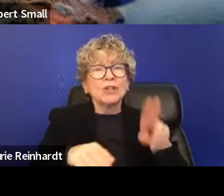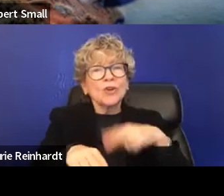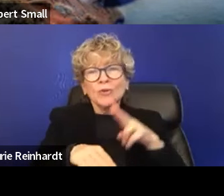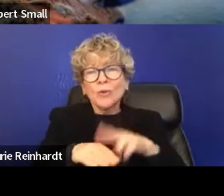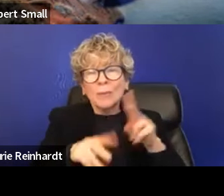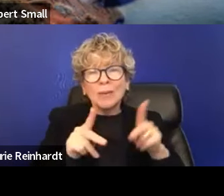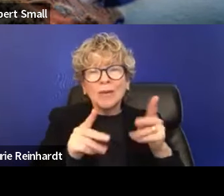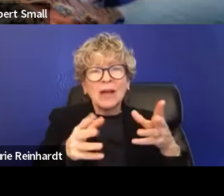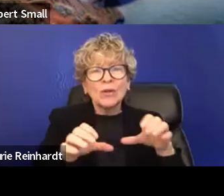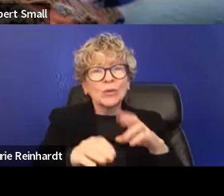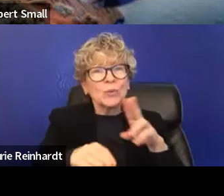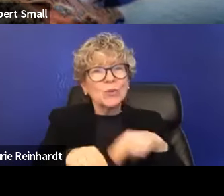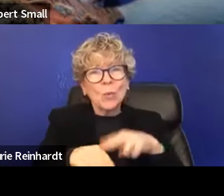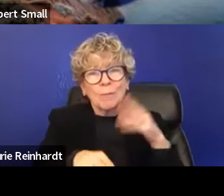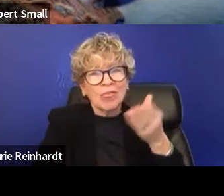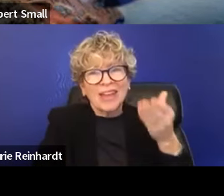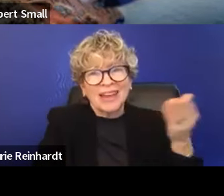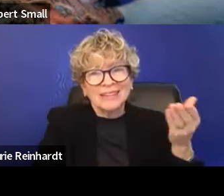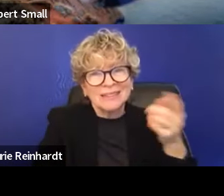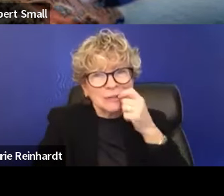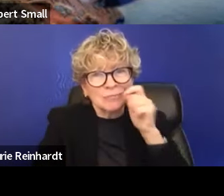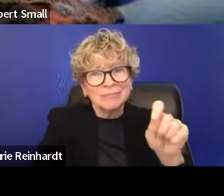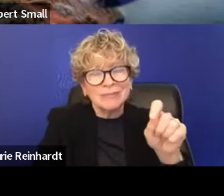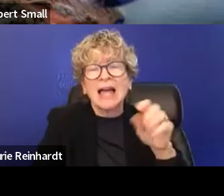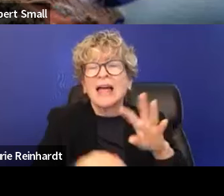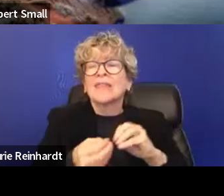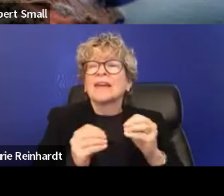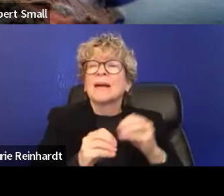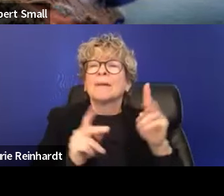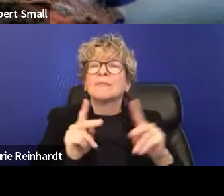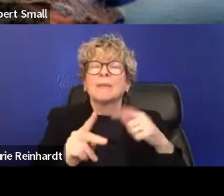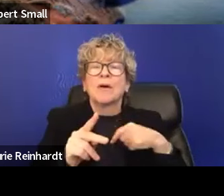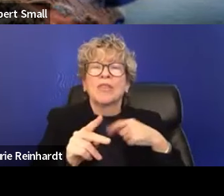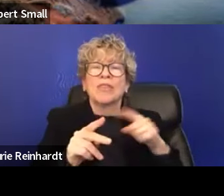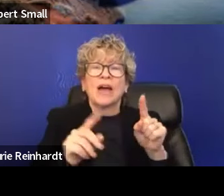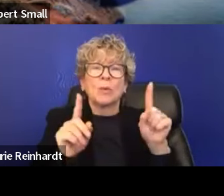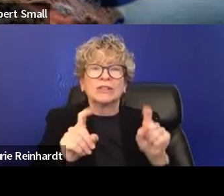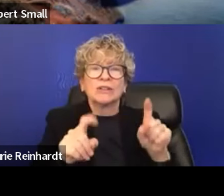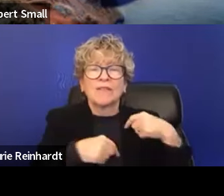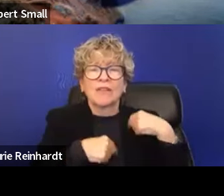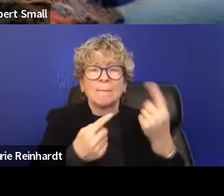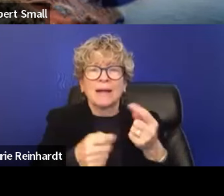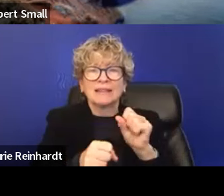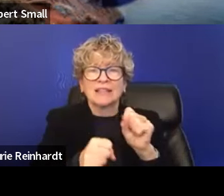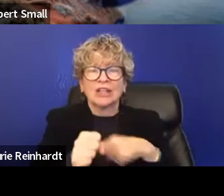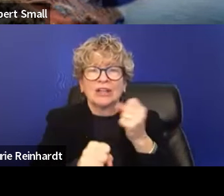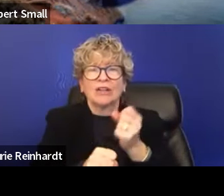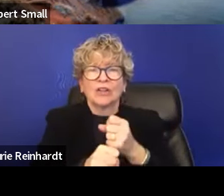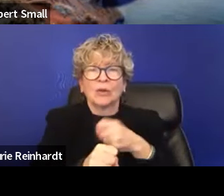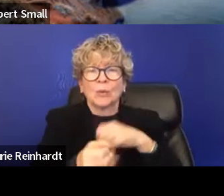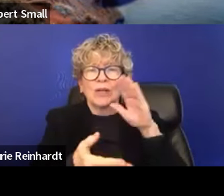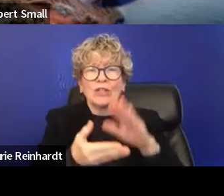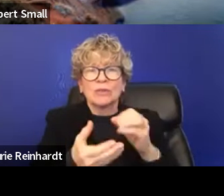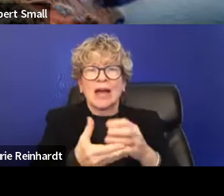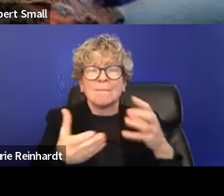to do normal things. The number of people surveyed who, within the past year, had reduced how much they ate or